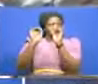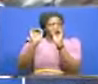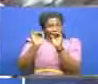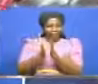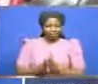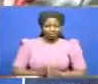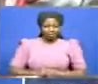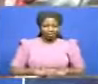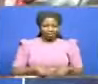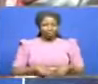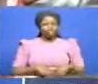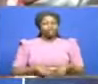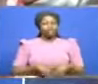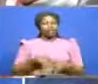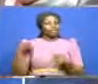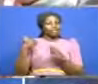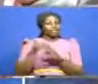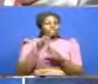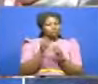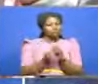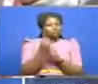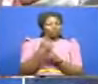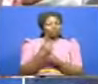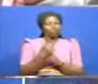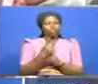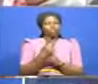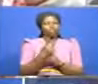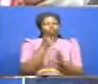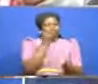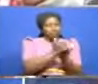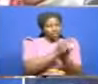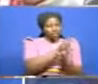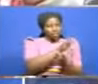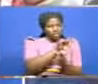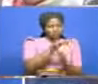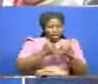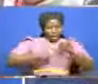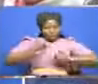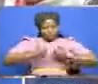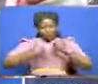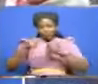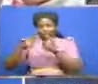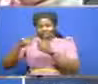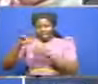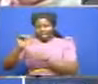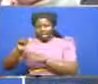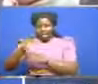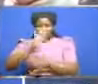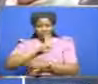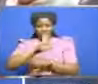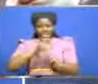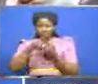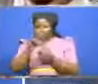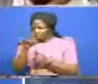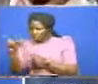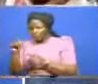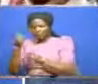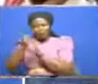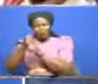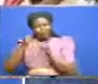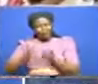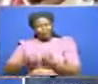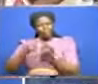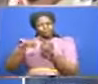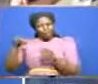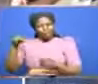CEO peke yake inaenjoy matunda ya 7A. Na nyenye mnafanya kazi kubwa, lakini mshahara ni kama panya.